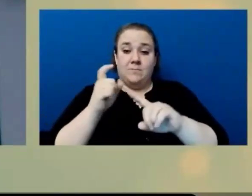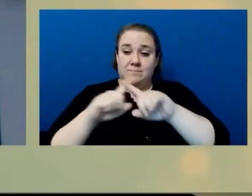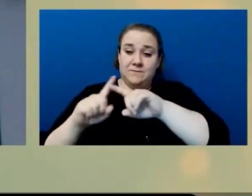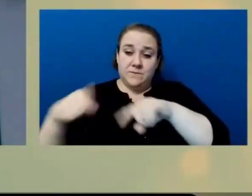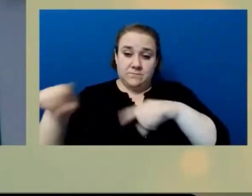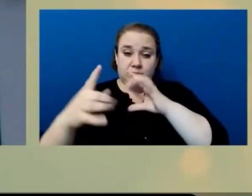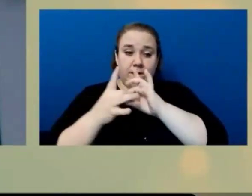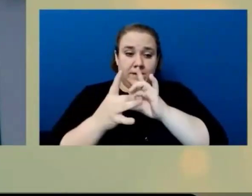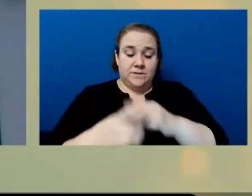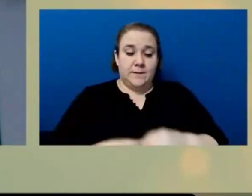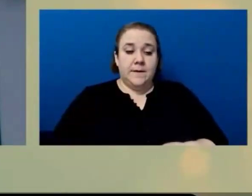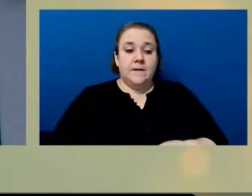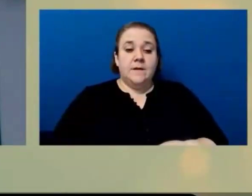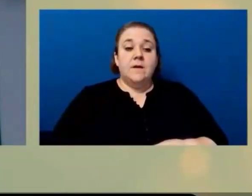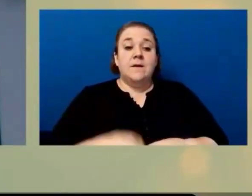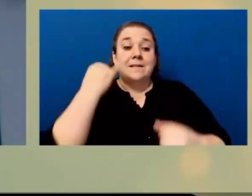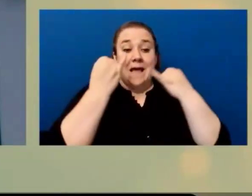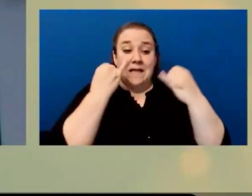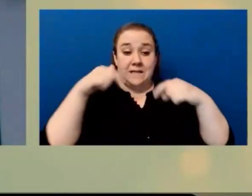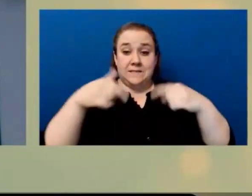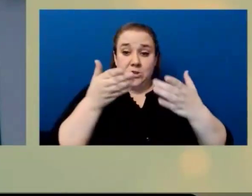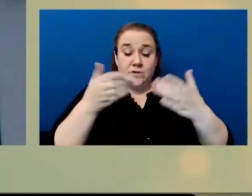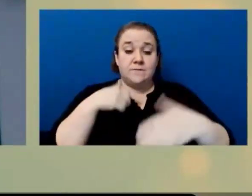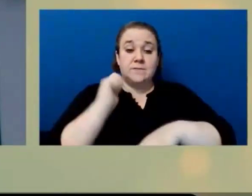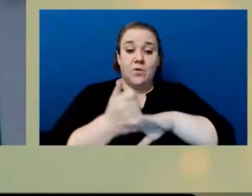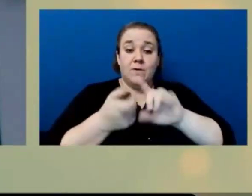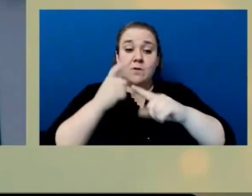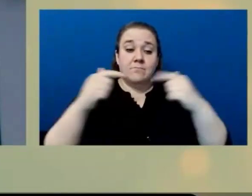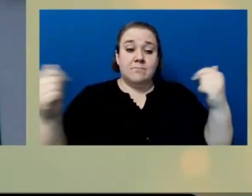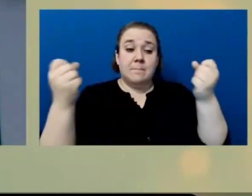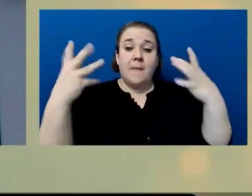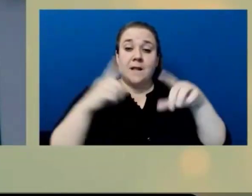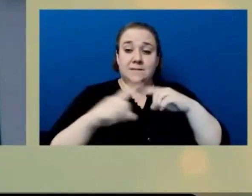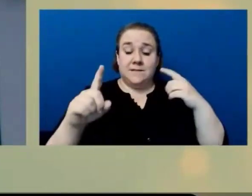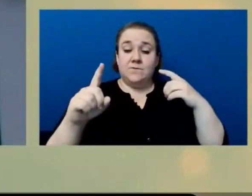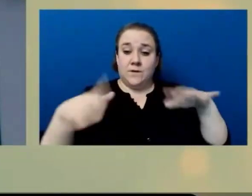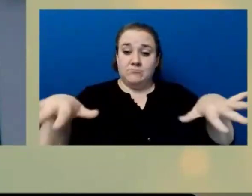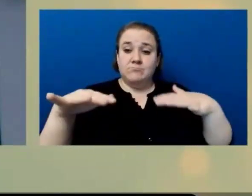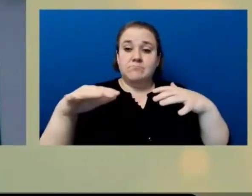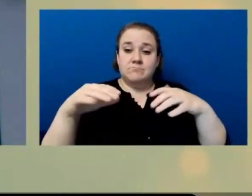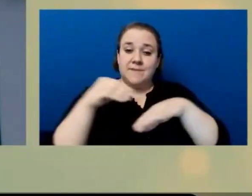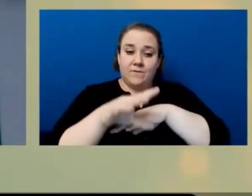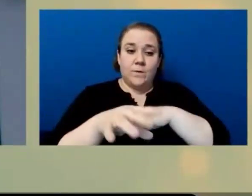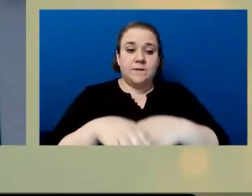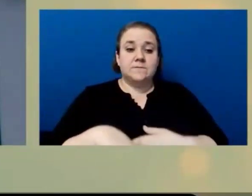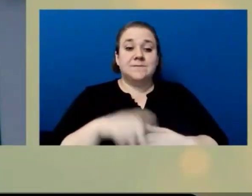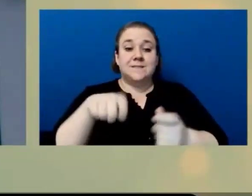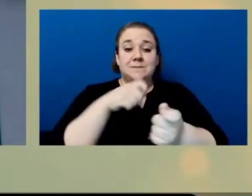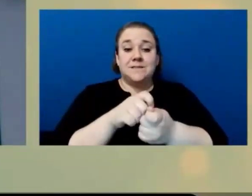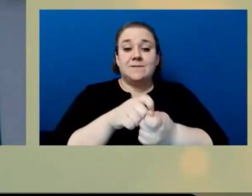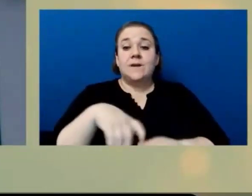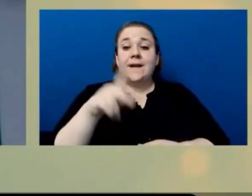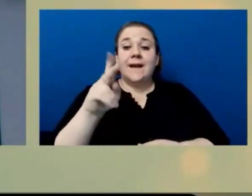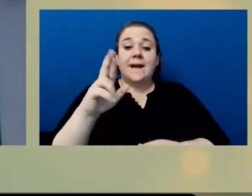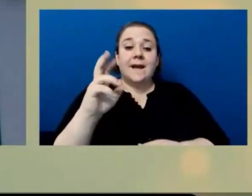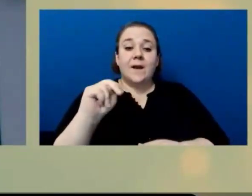is formed by these relationships. Additionally, the ideas in this service are formed by a wider landscape of entangled